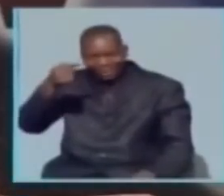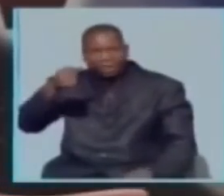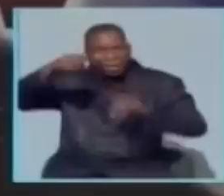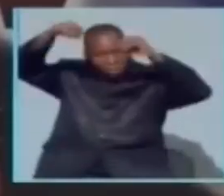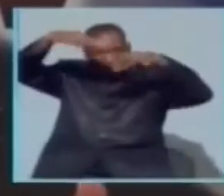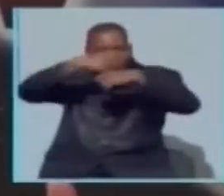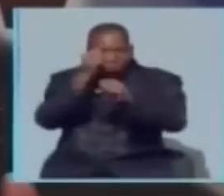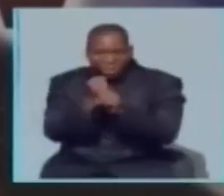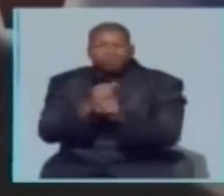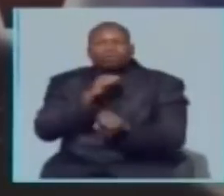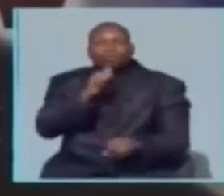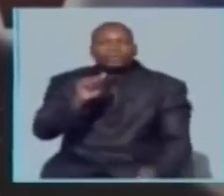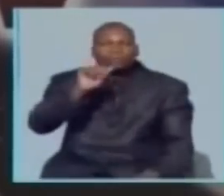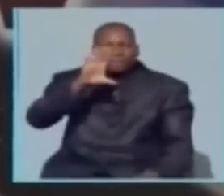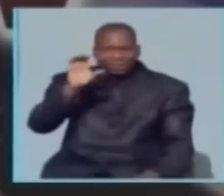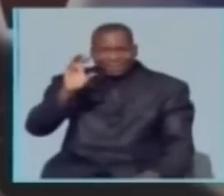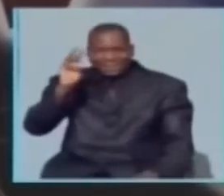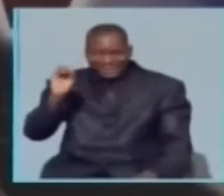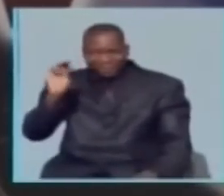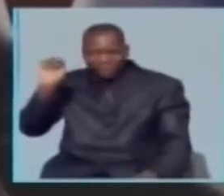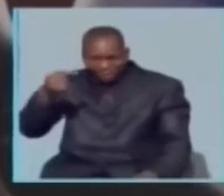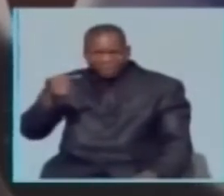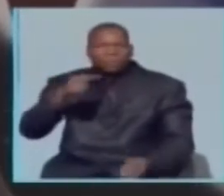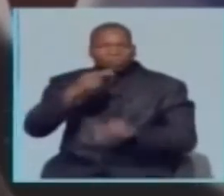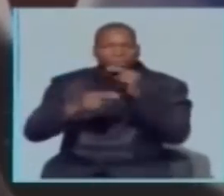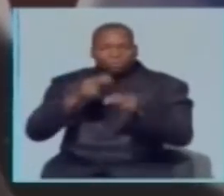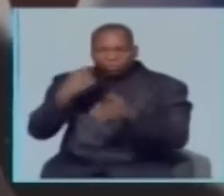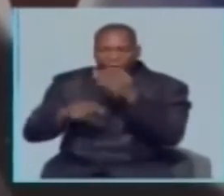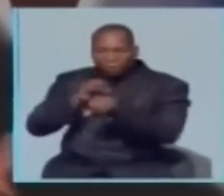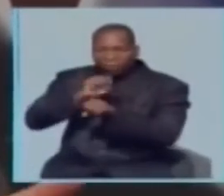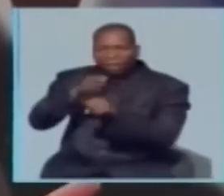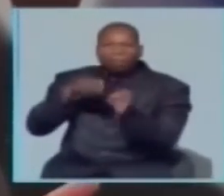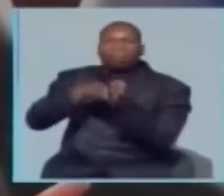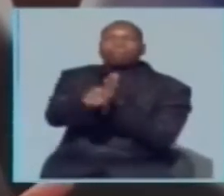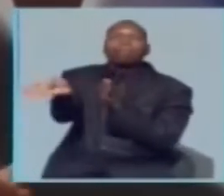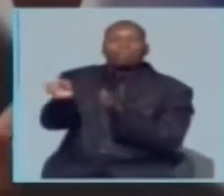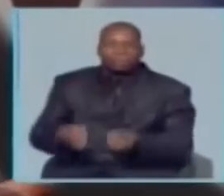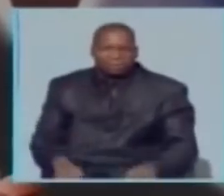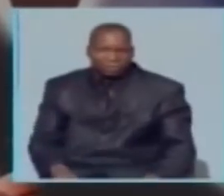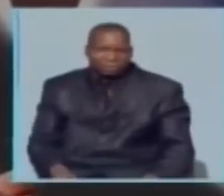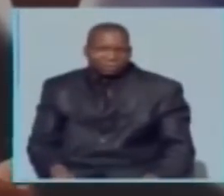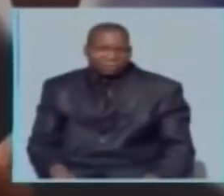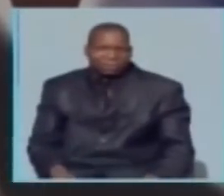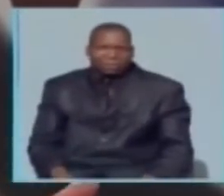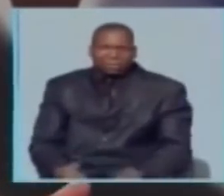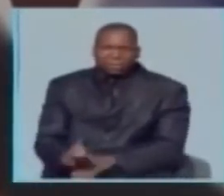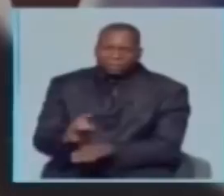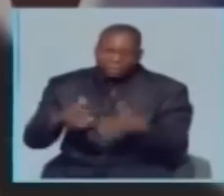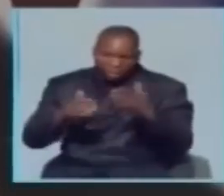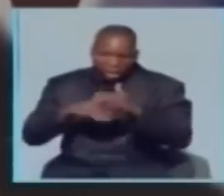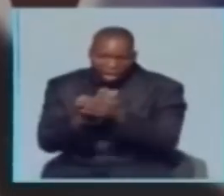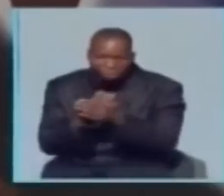clearly going against what was advised. So this strain on the dam's